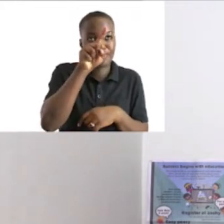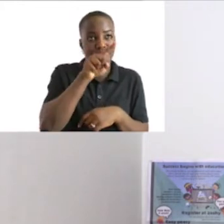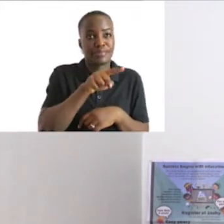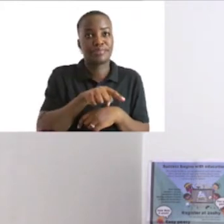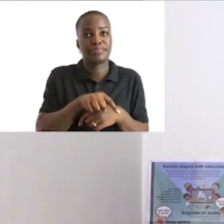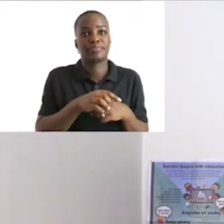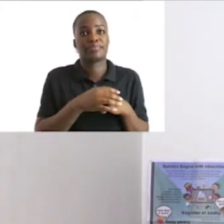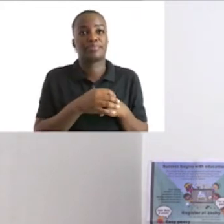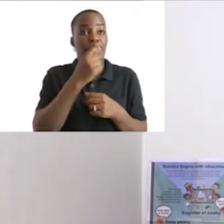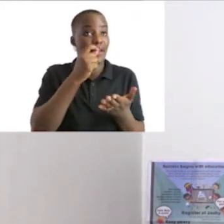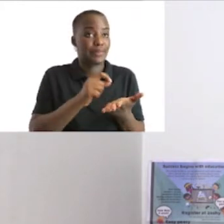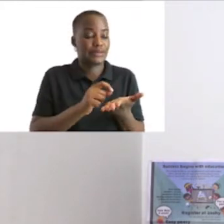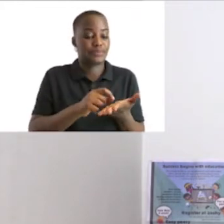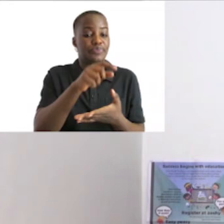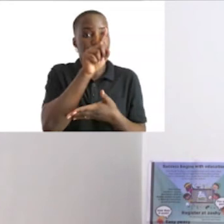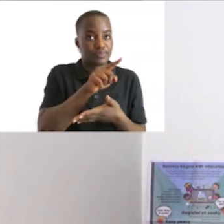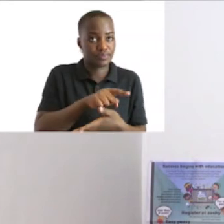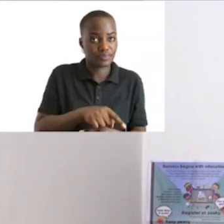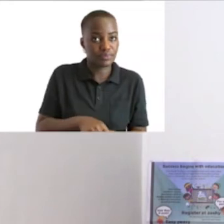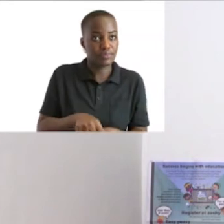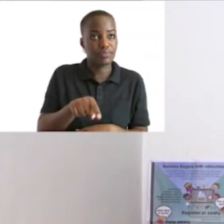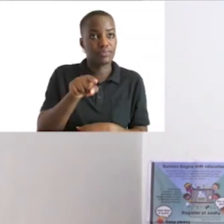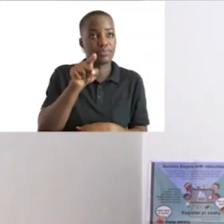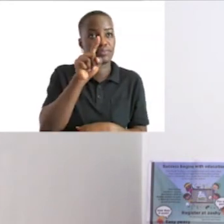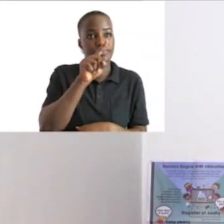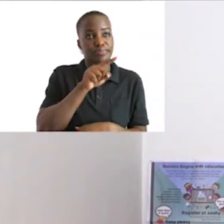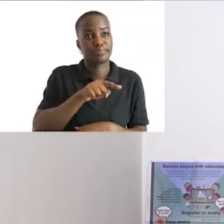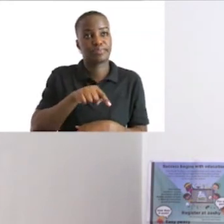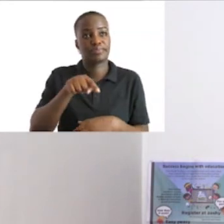take our pencil and go round